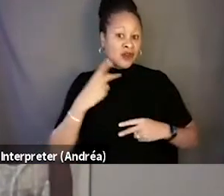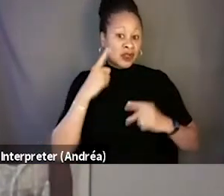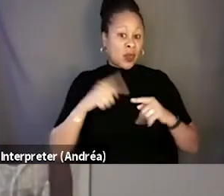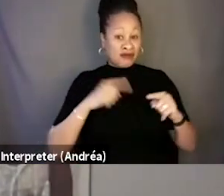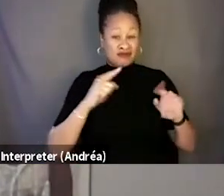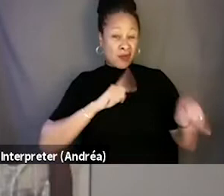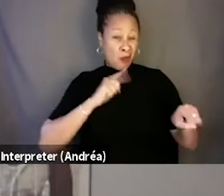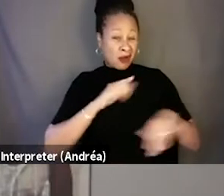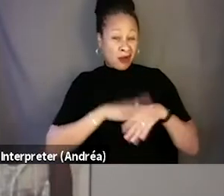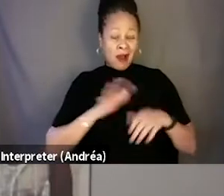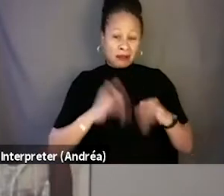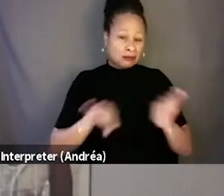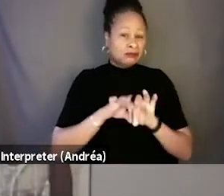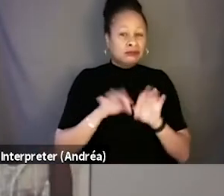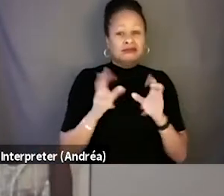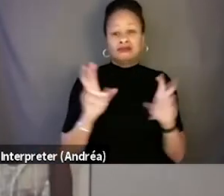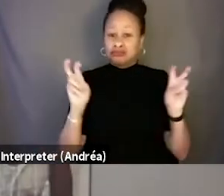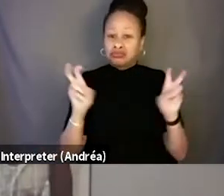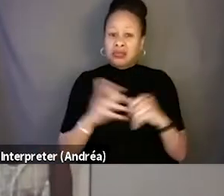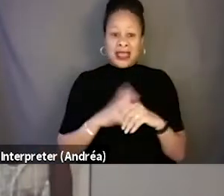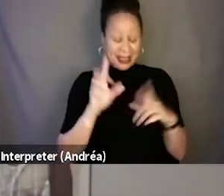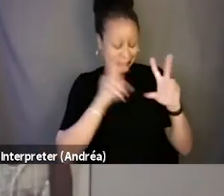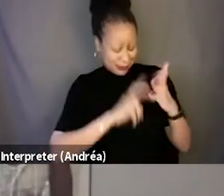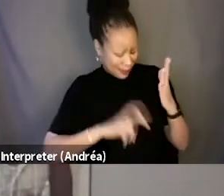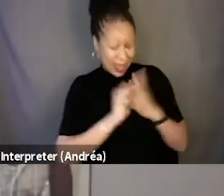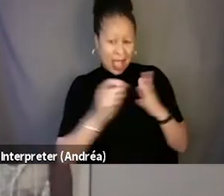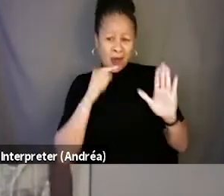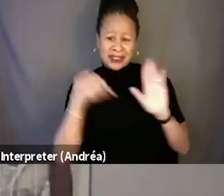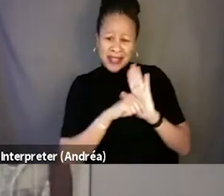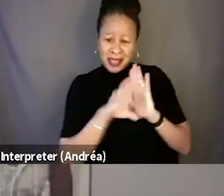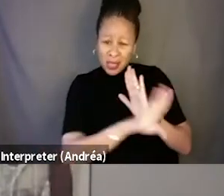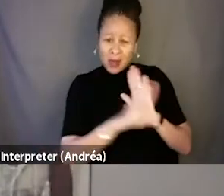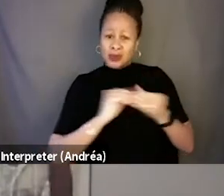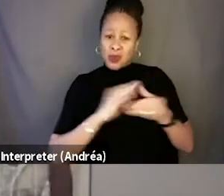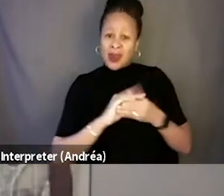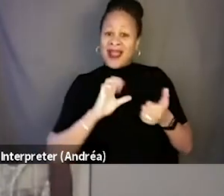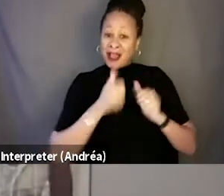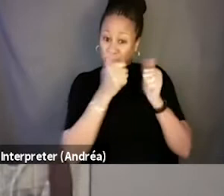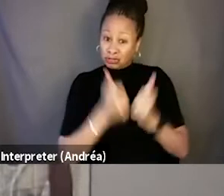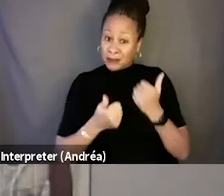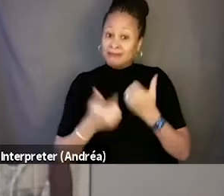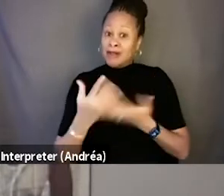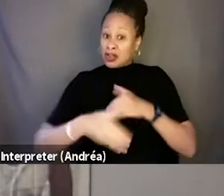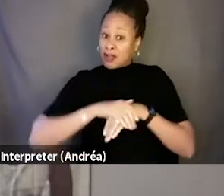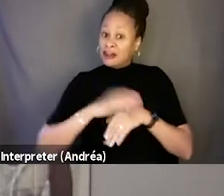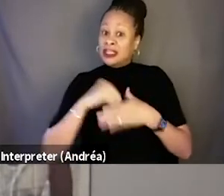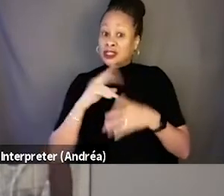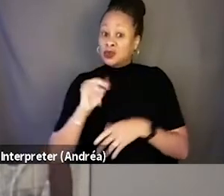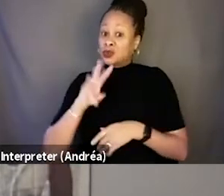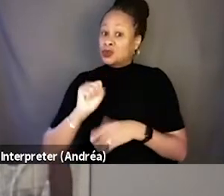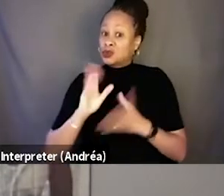crucial issues, examine how stories are assigned, shaped, and covered in the newsroom, and discuss best practices for